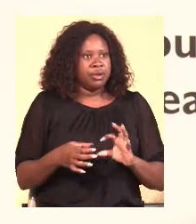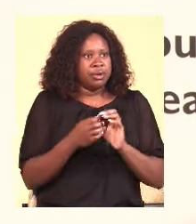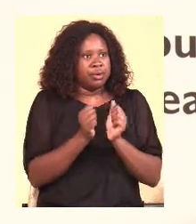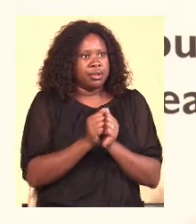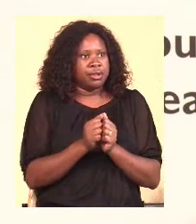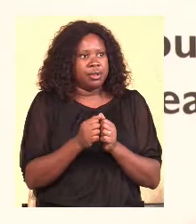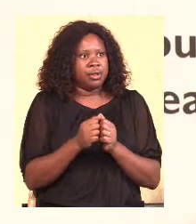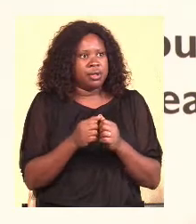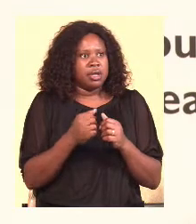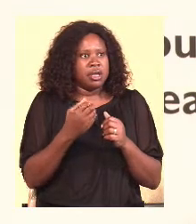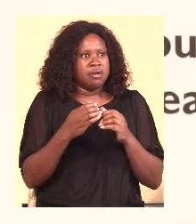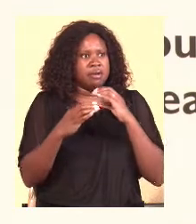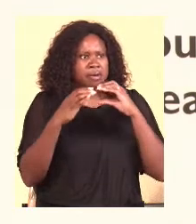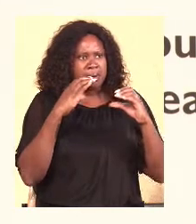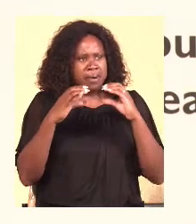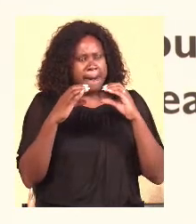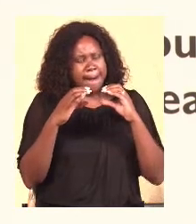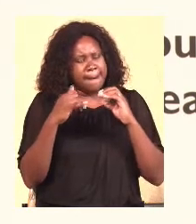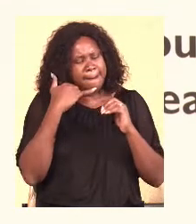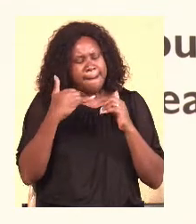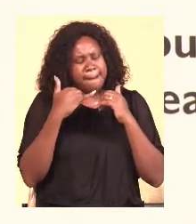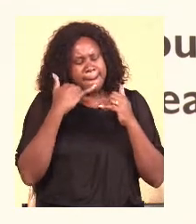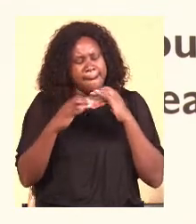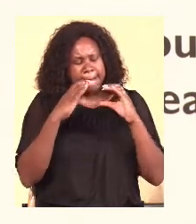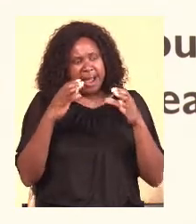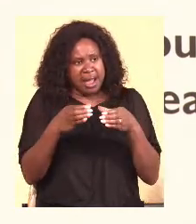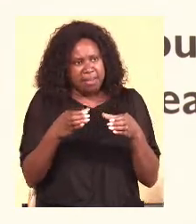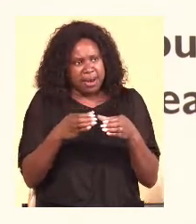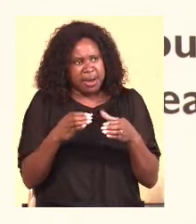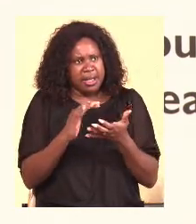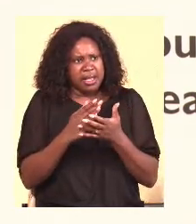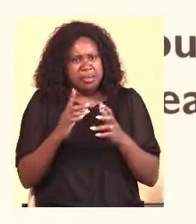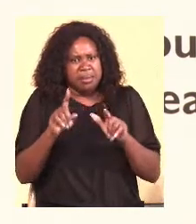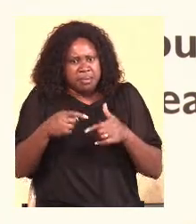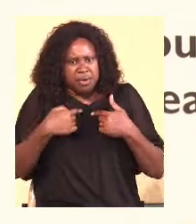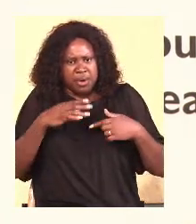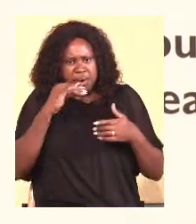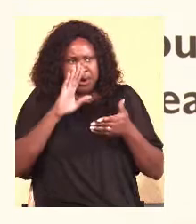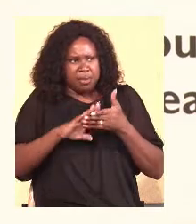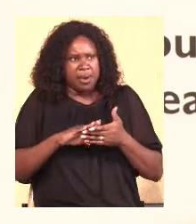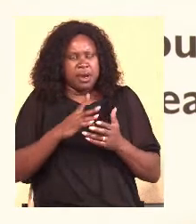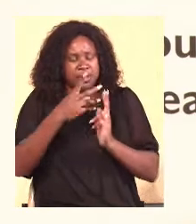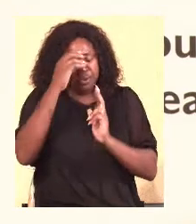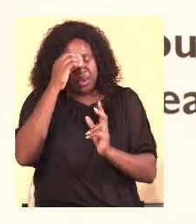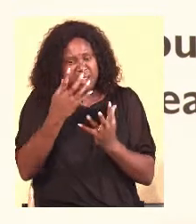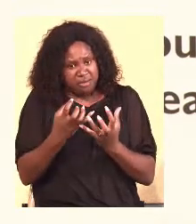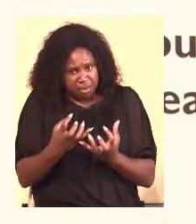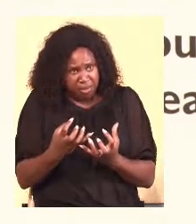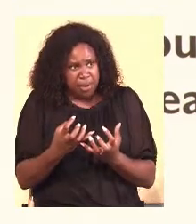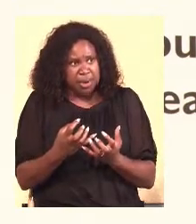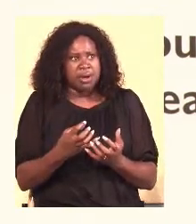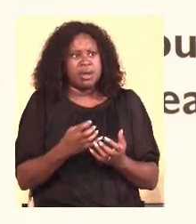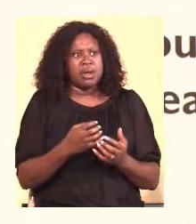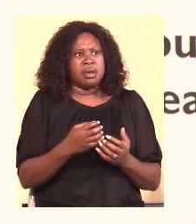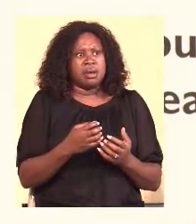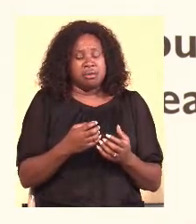with telecommunication companies to ensure that some of the gadgets that we are talking about that students are lacking, this could be